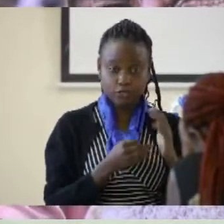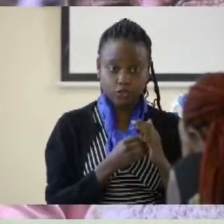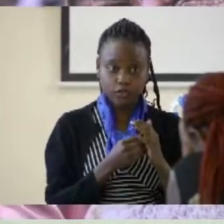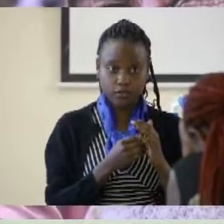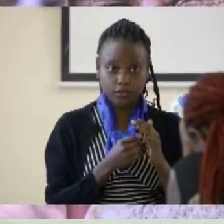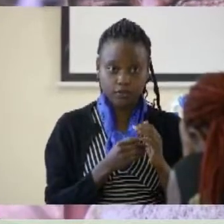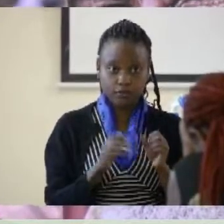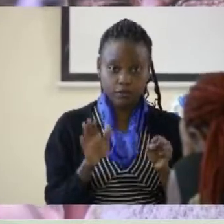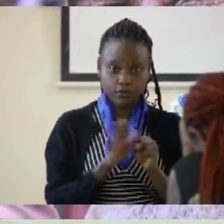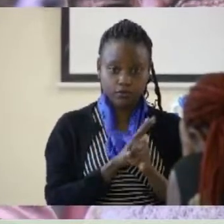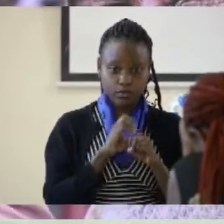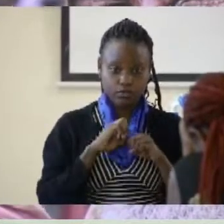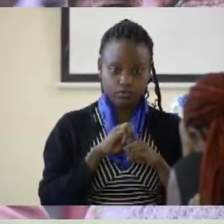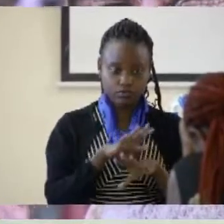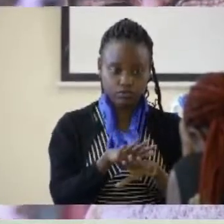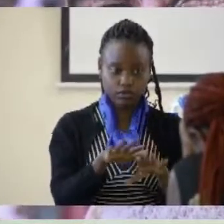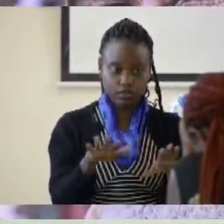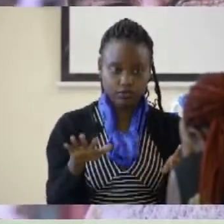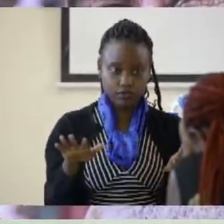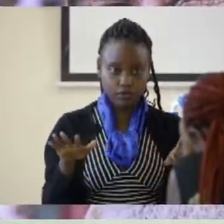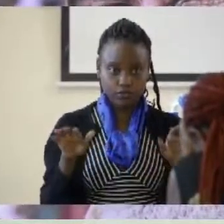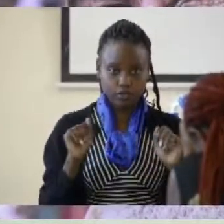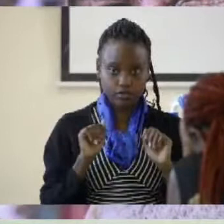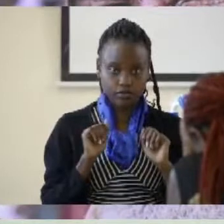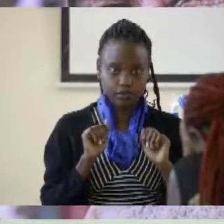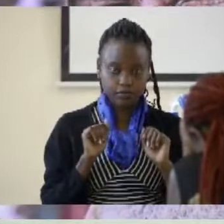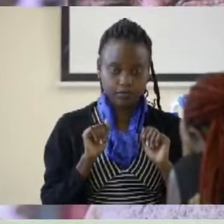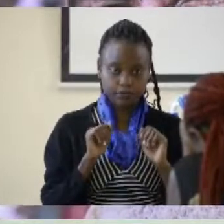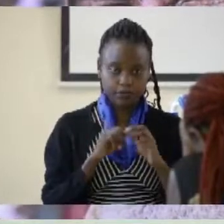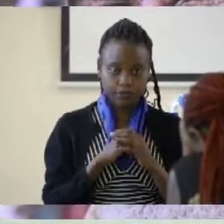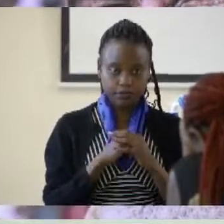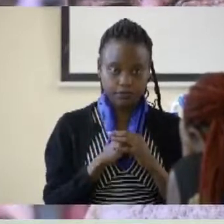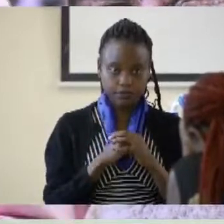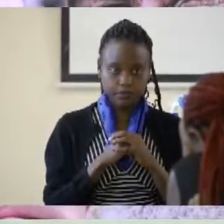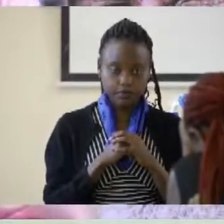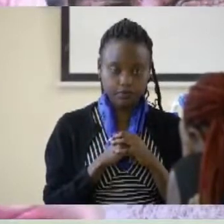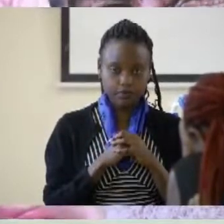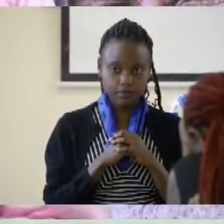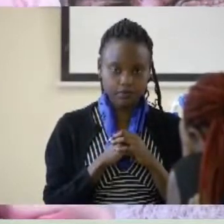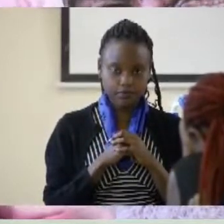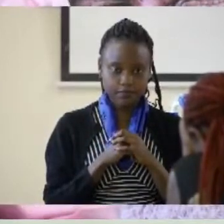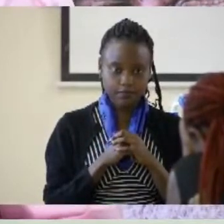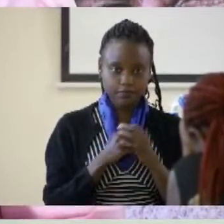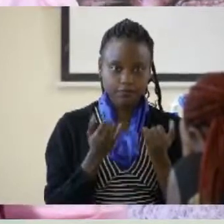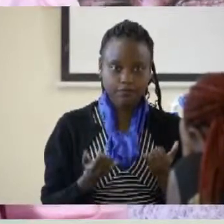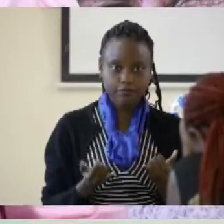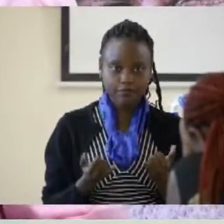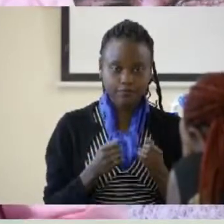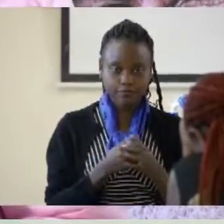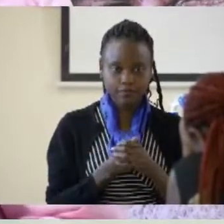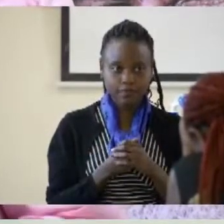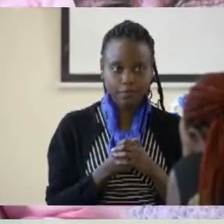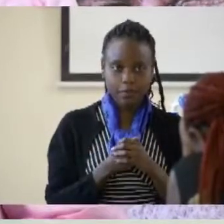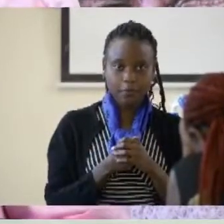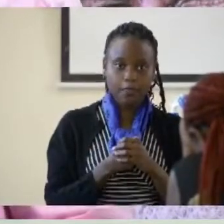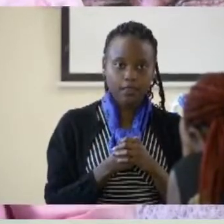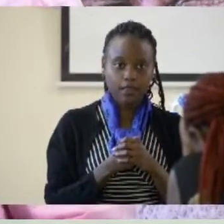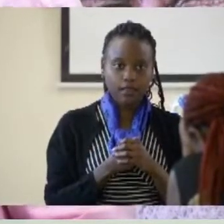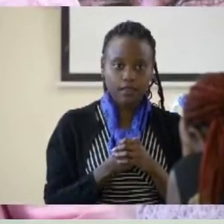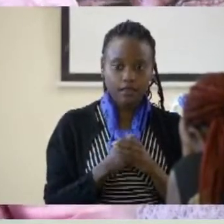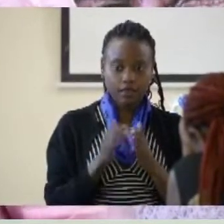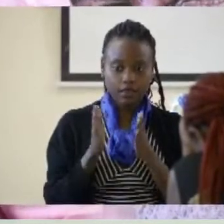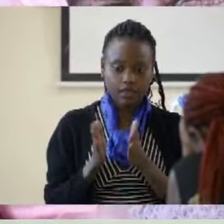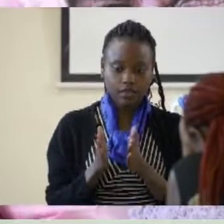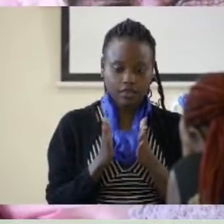devolved or unbundled. Now, the reorganized